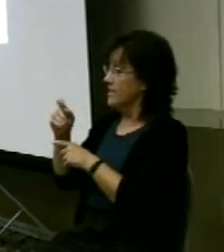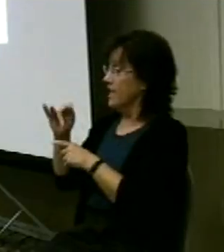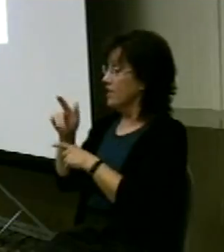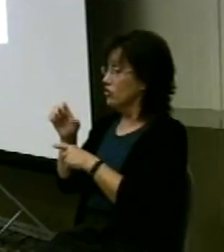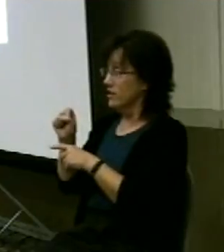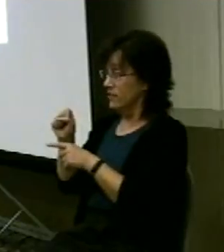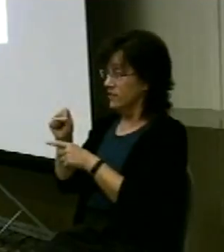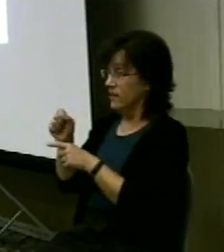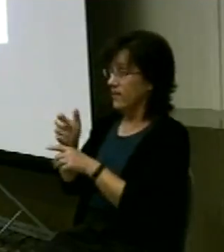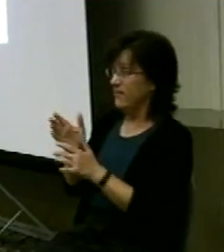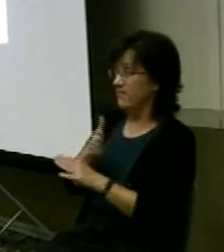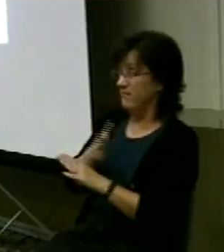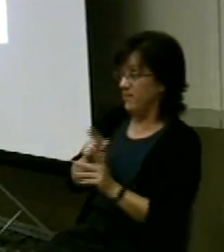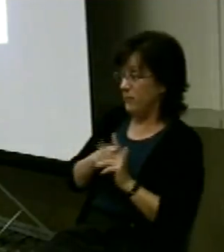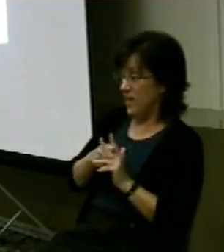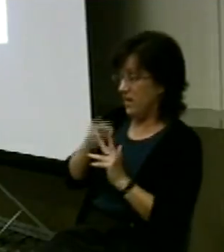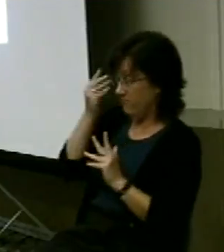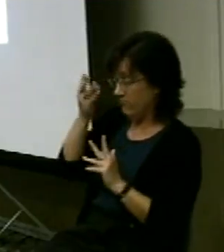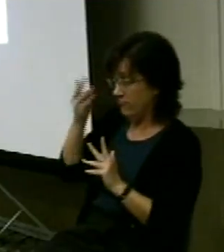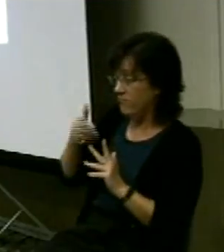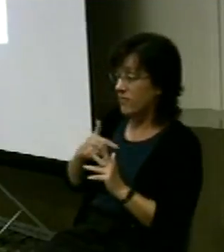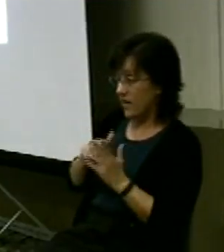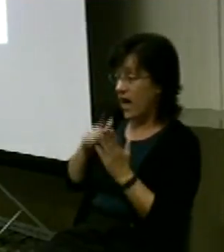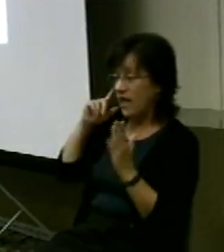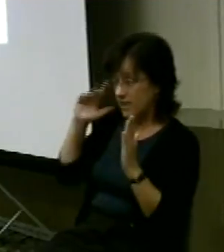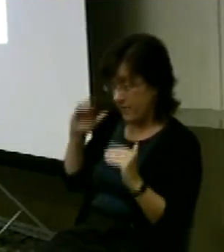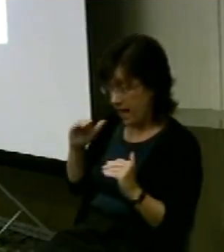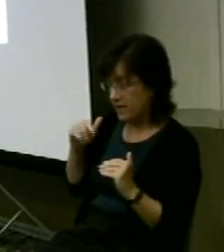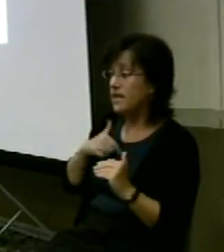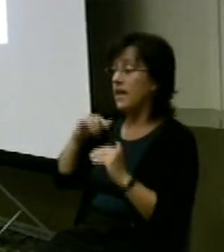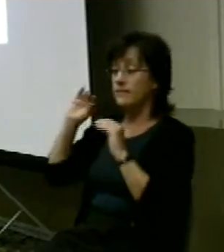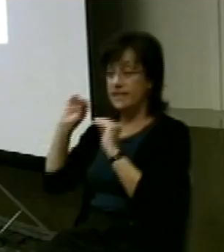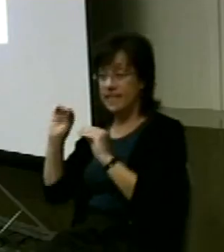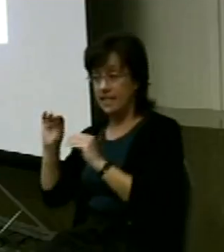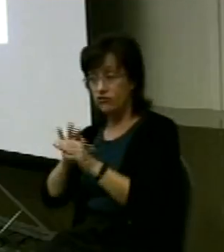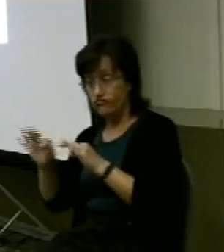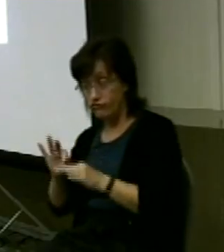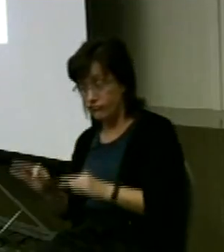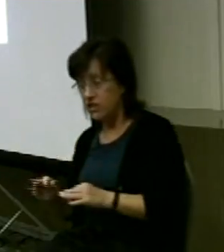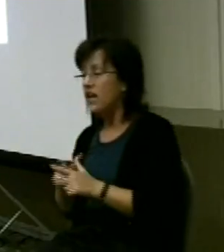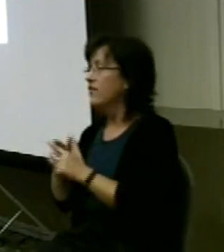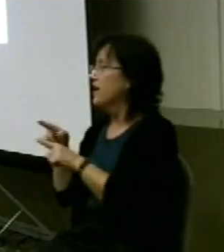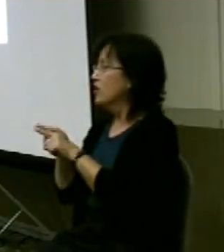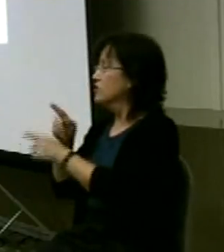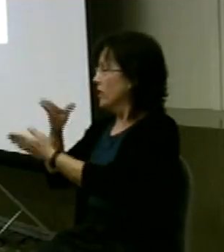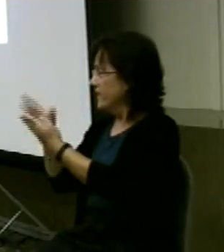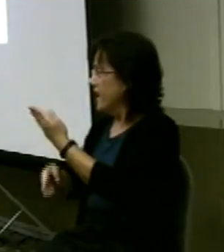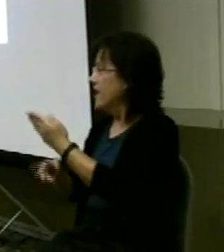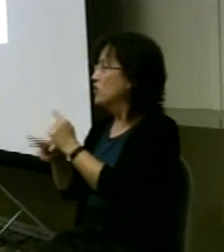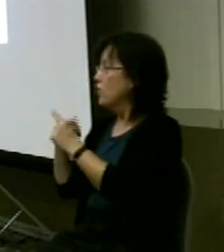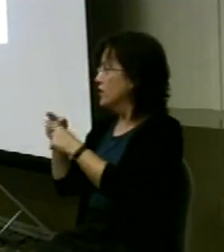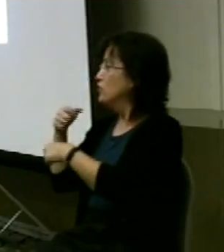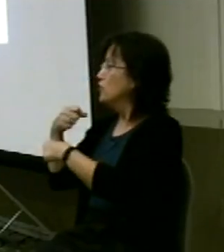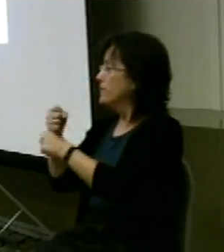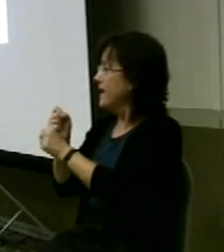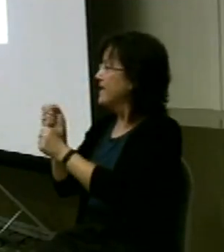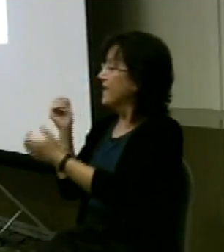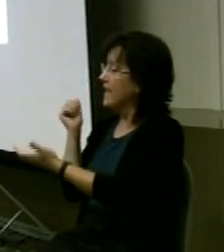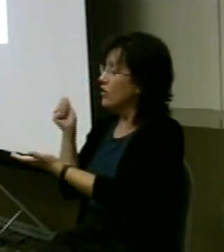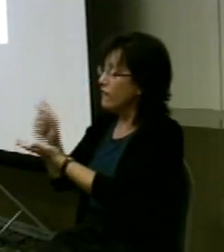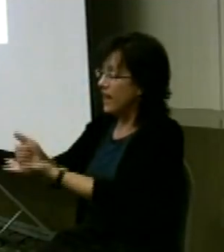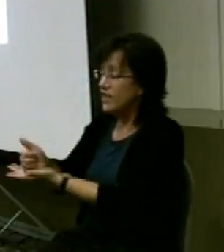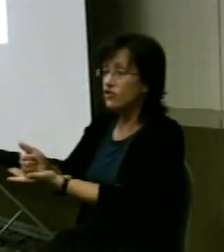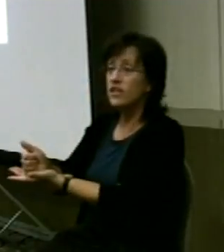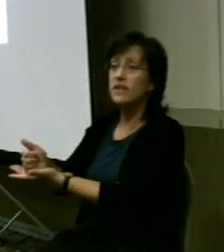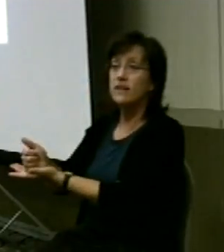are known and that we're teaching our expectations, but something that will come at the very end as well when you're designing your intervention and you're at the